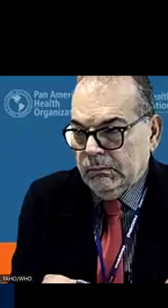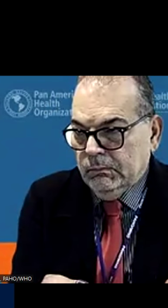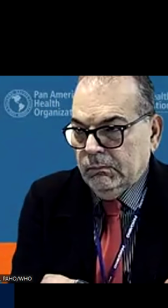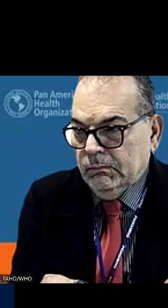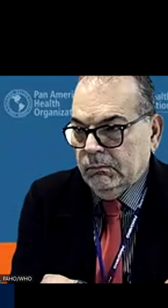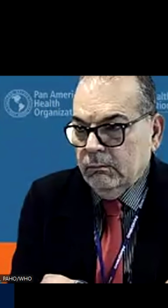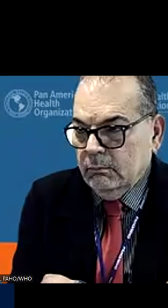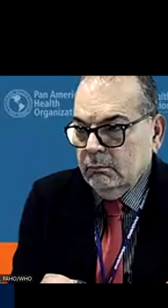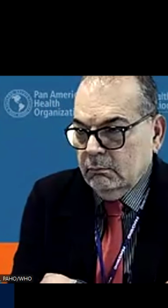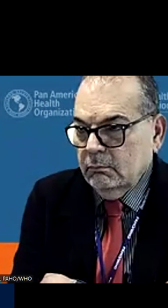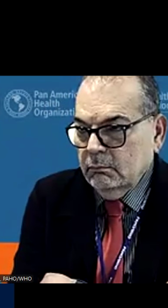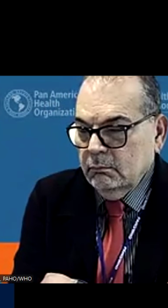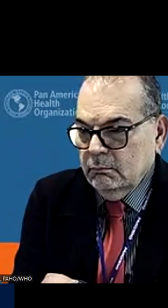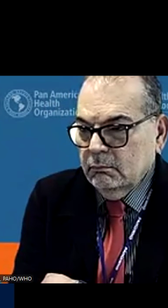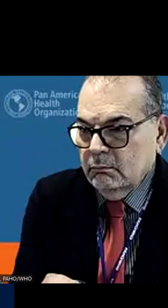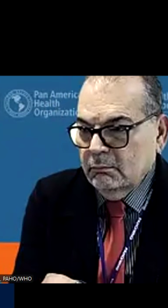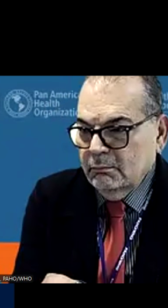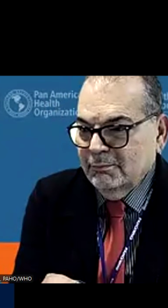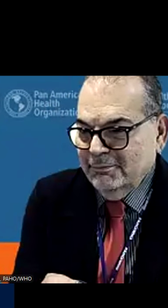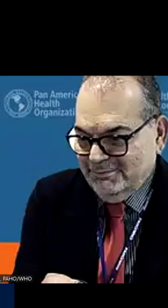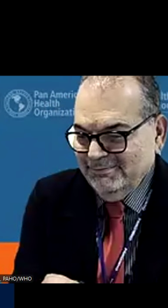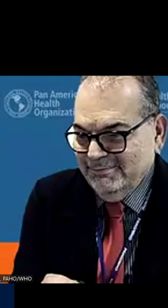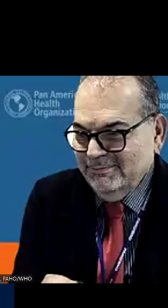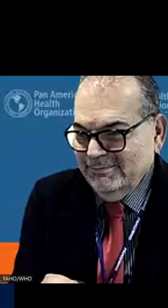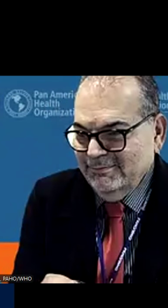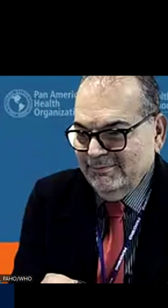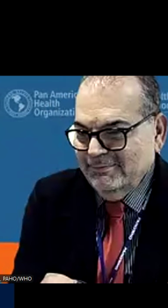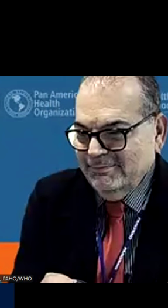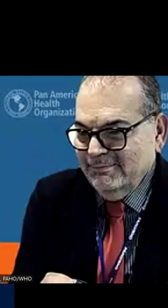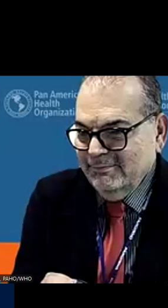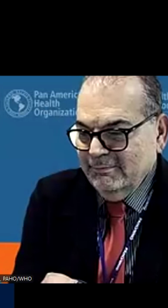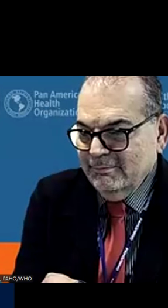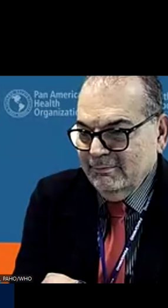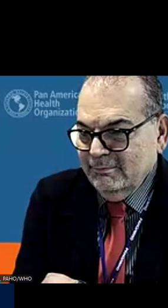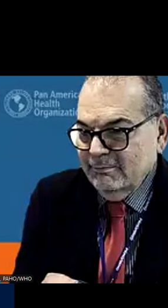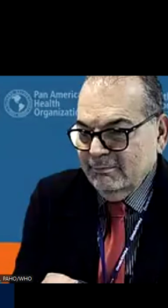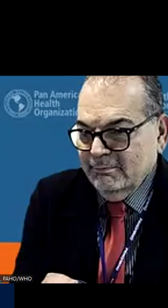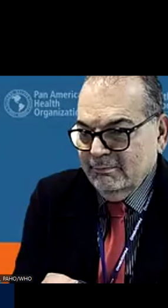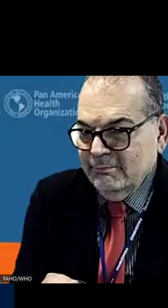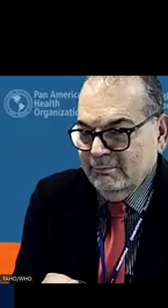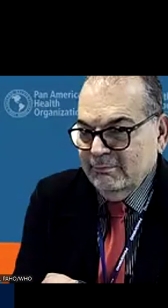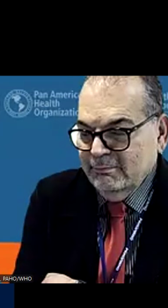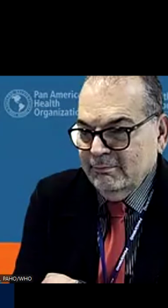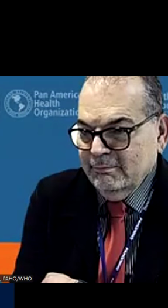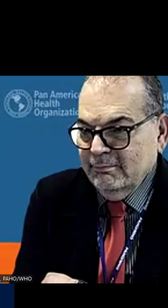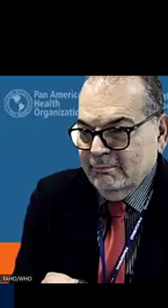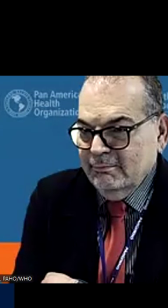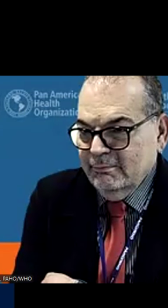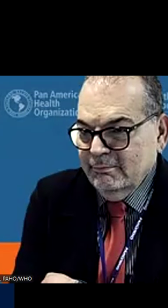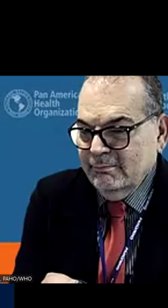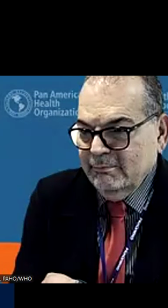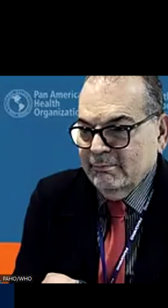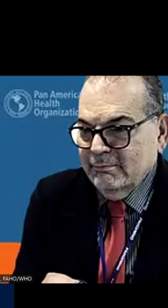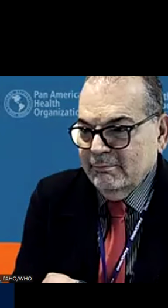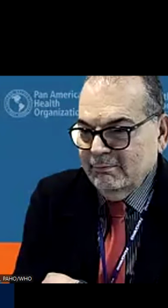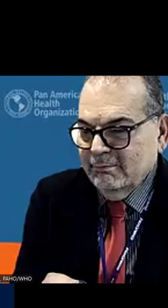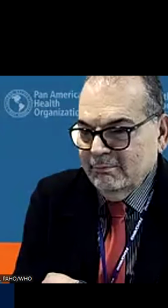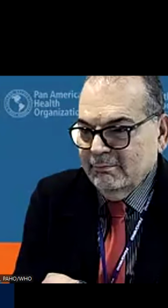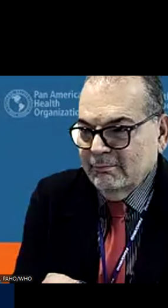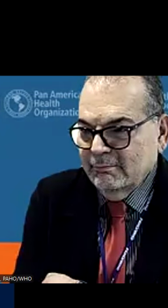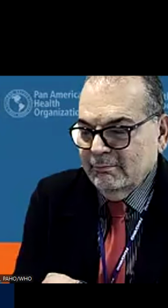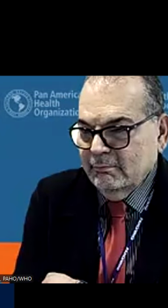what went right. So we don't want to reinvent the wheel. We can just discard what went wrong, and we can just go ahead with what went right. And what we